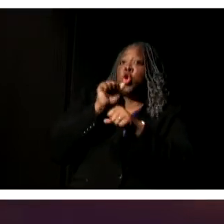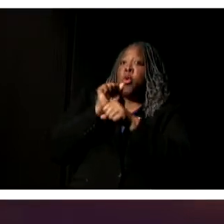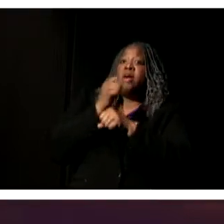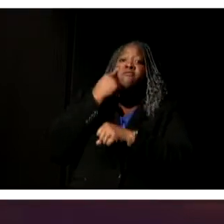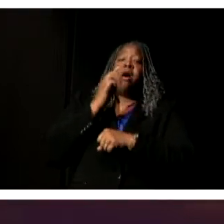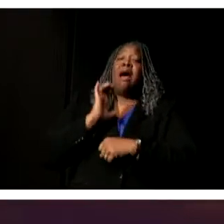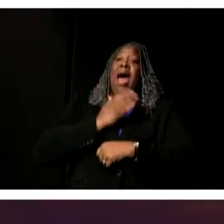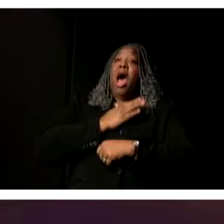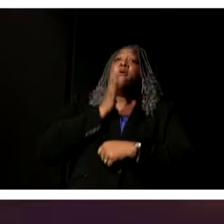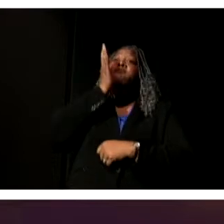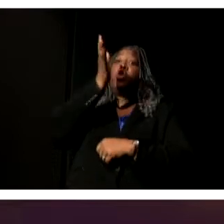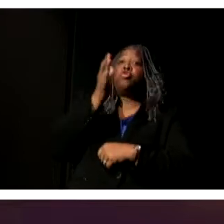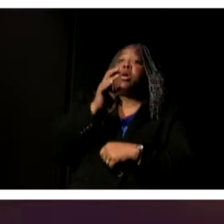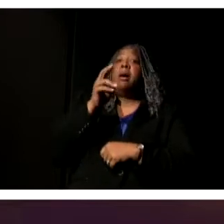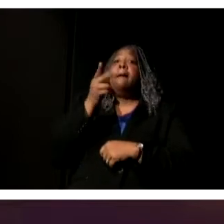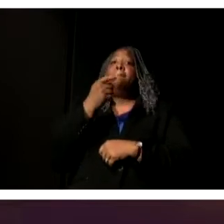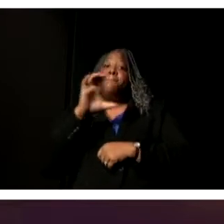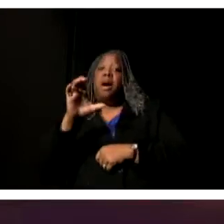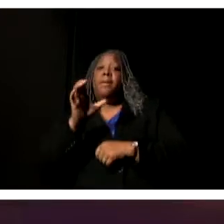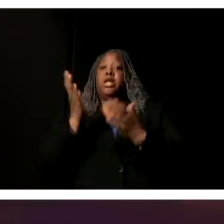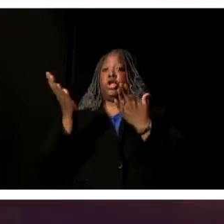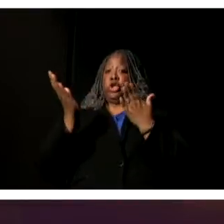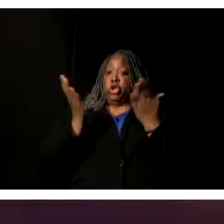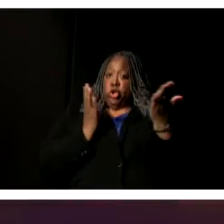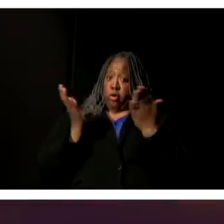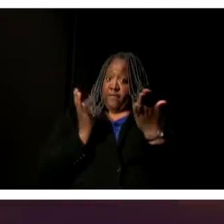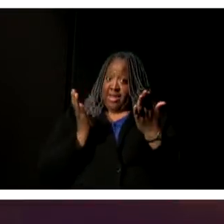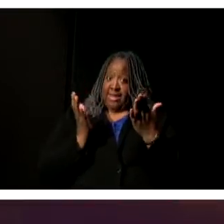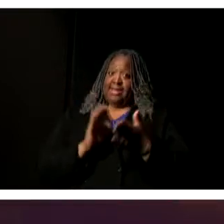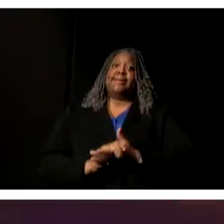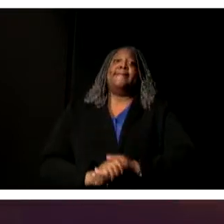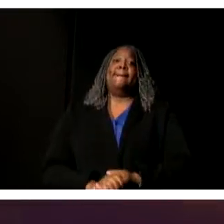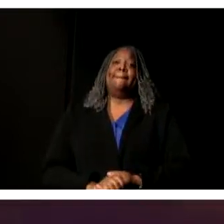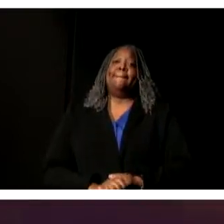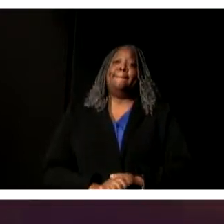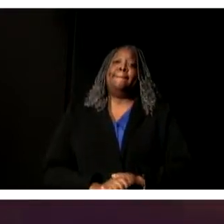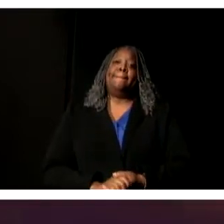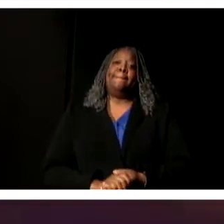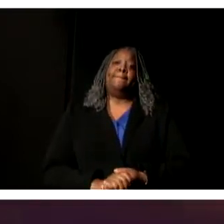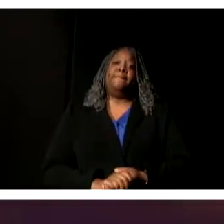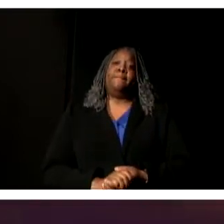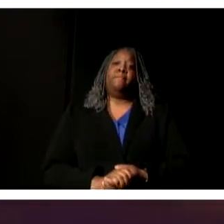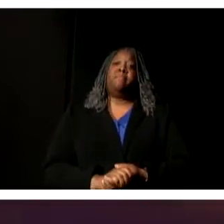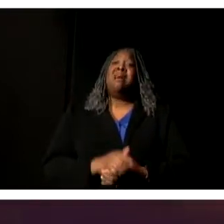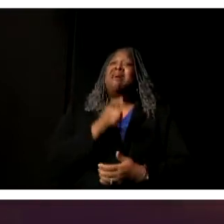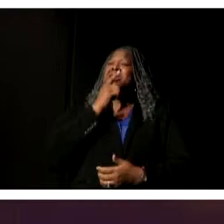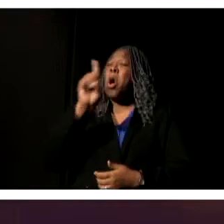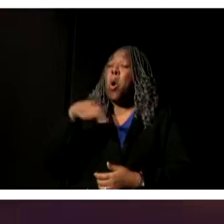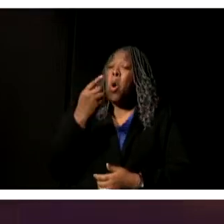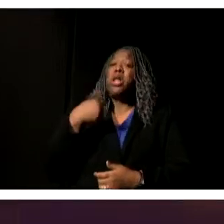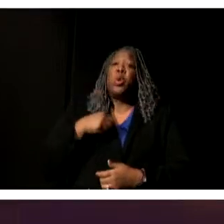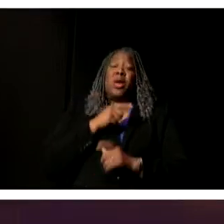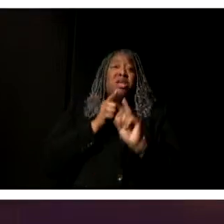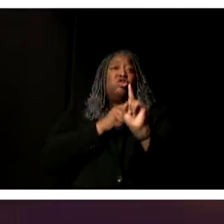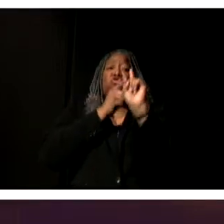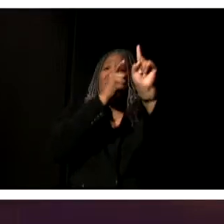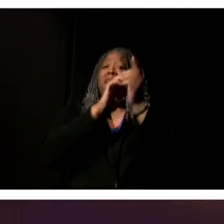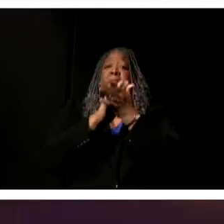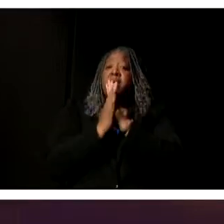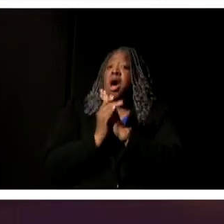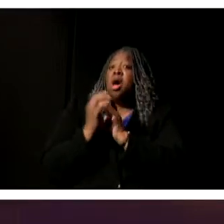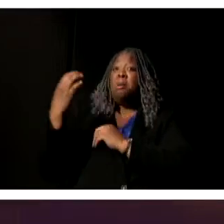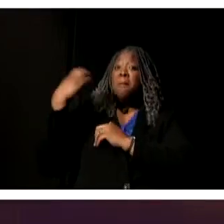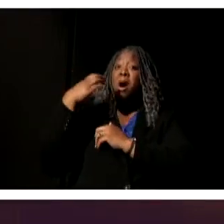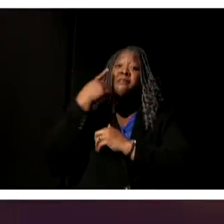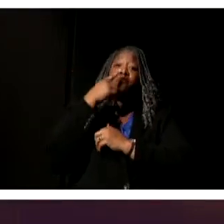servants. Not only do we strive to be an employer of choice